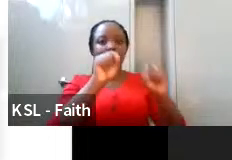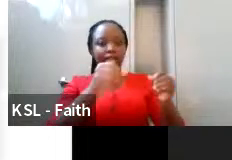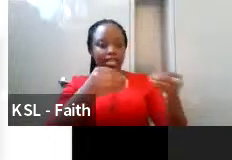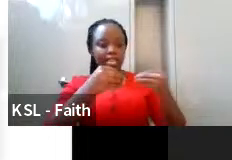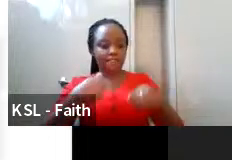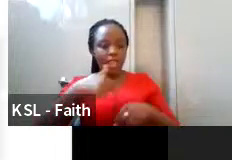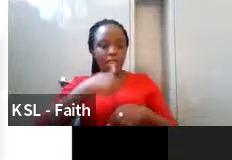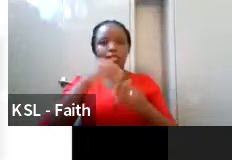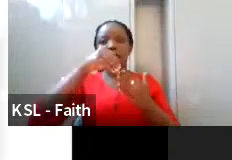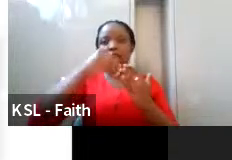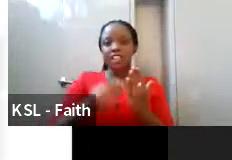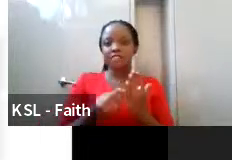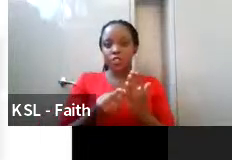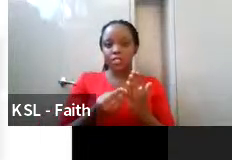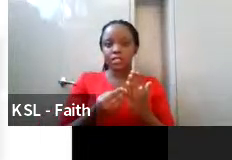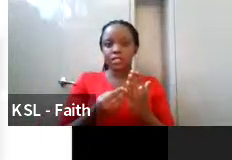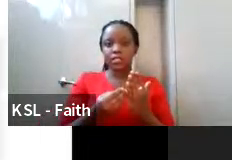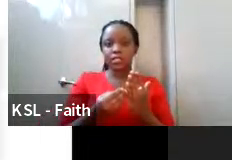invoice.